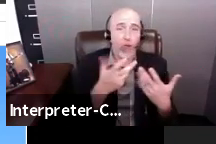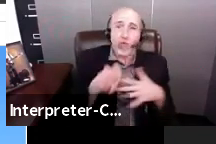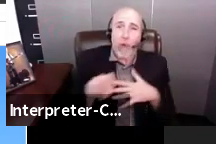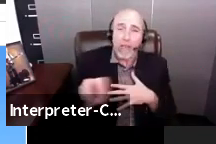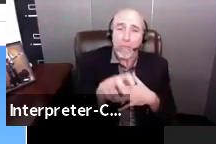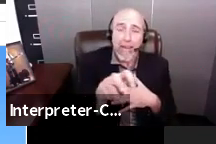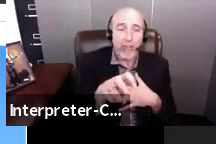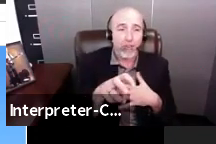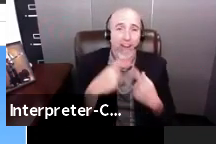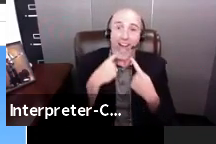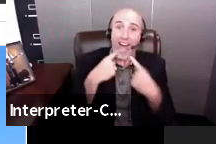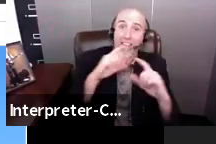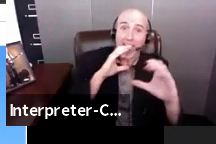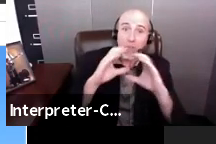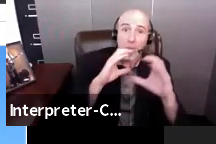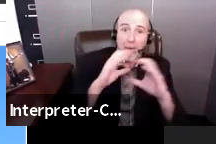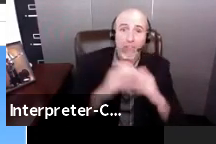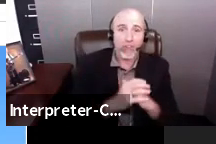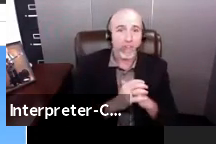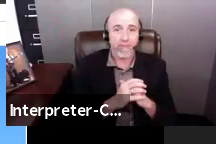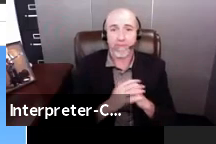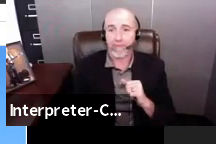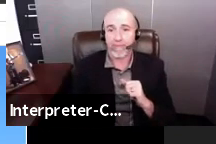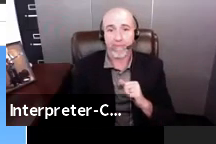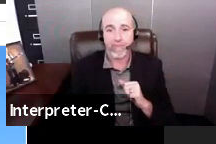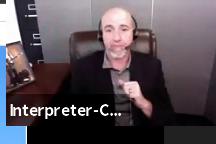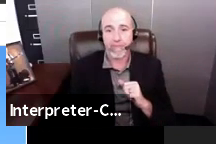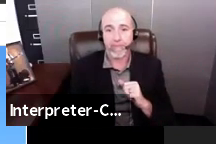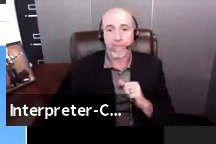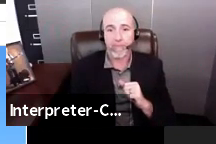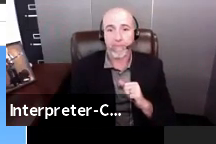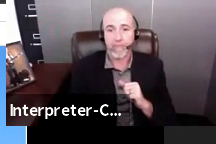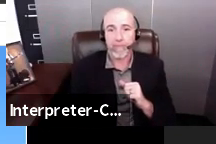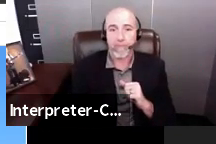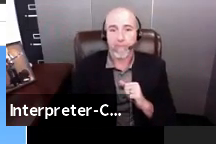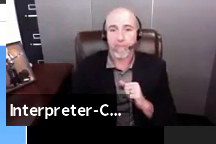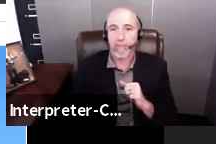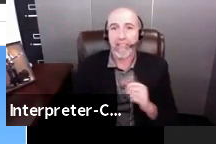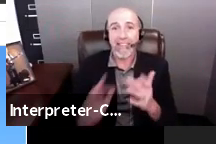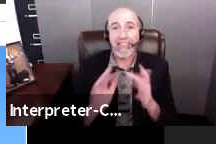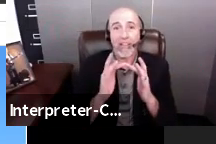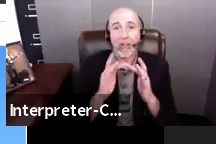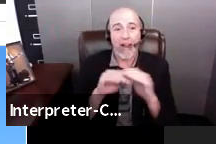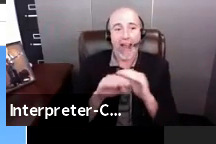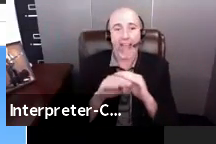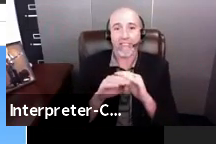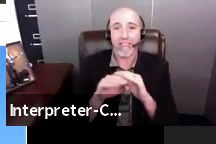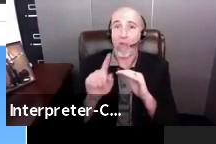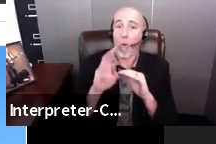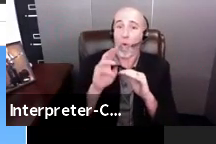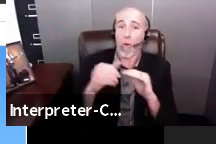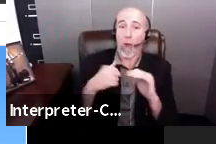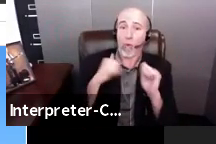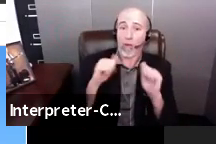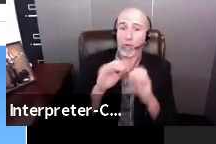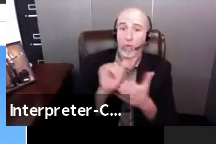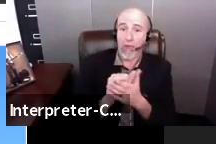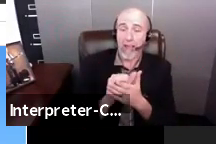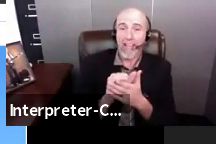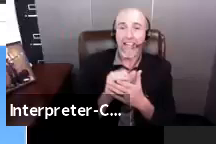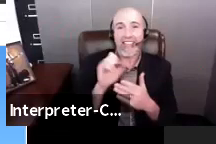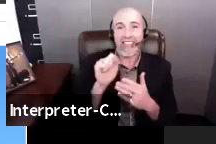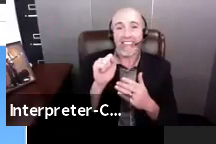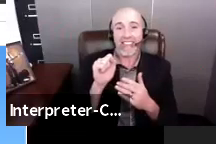effective communications, internet access. And the only way we can do that is